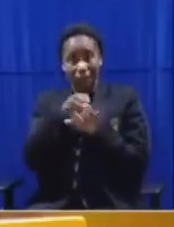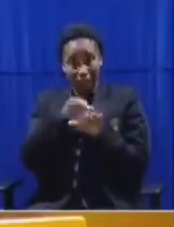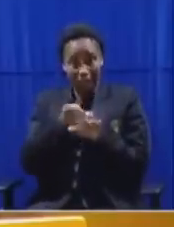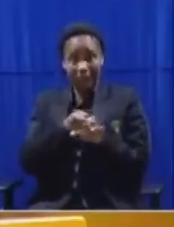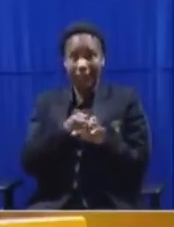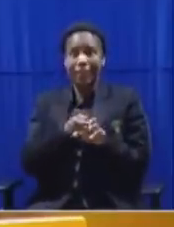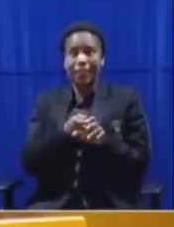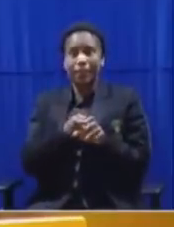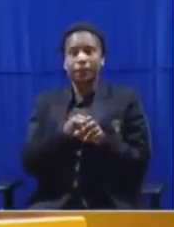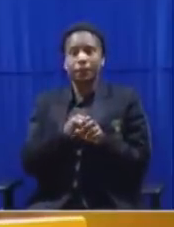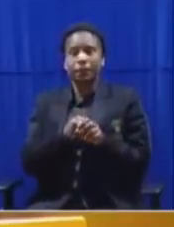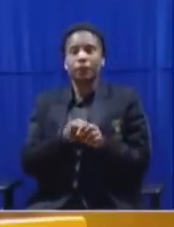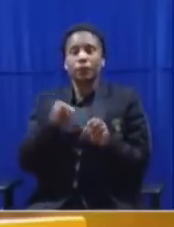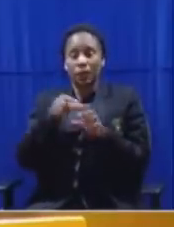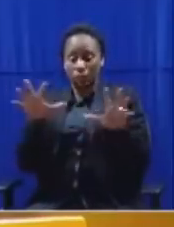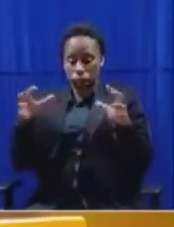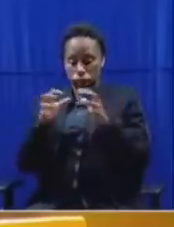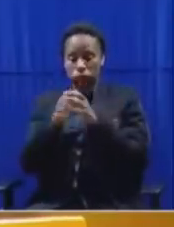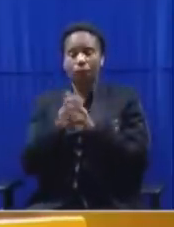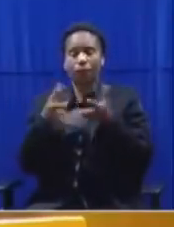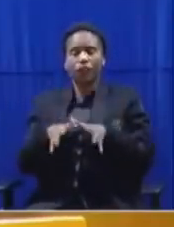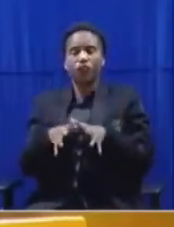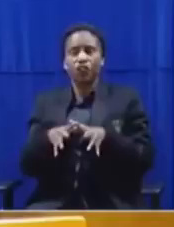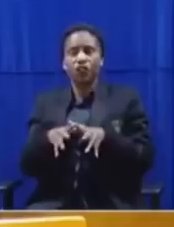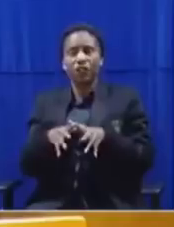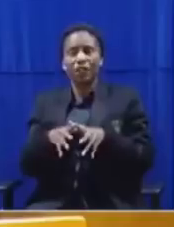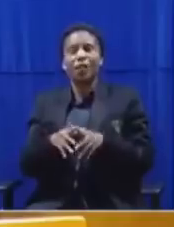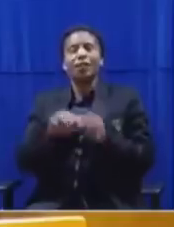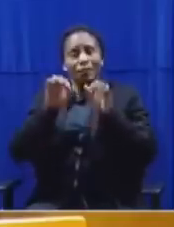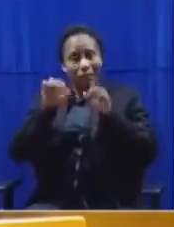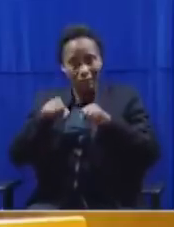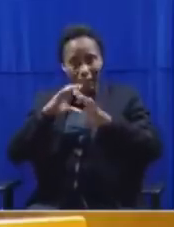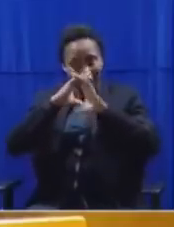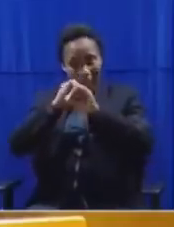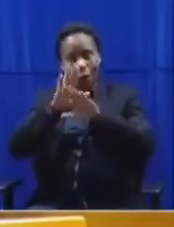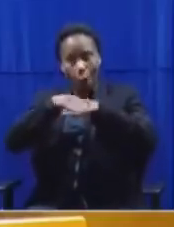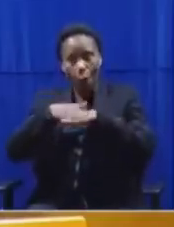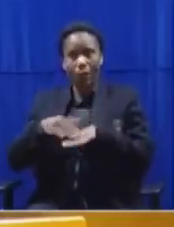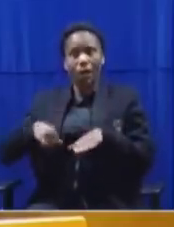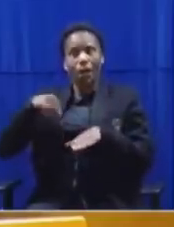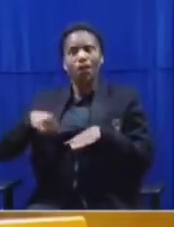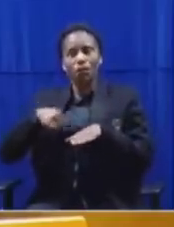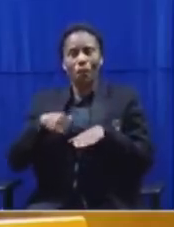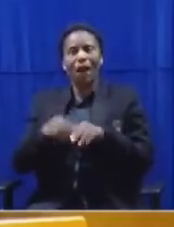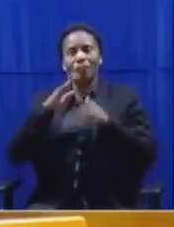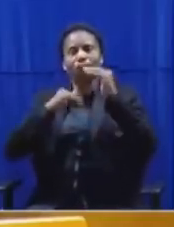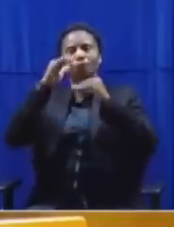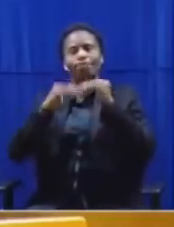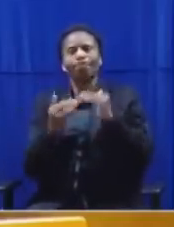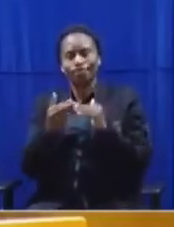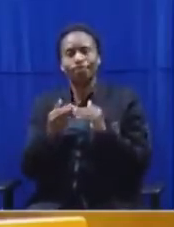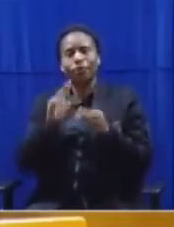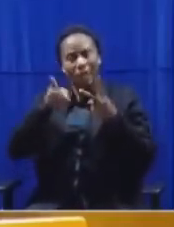that pension fund which would have been consolidated. And of course, deliberately focusing on municipal infrastructure and other